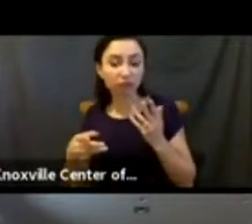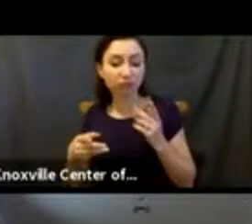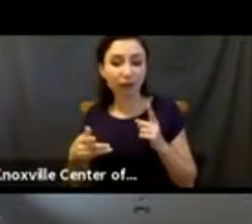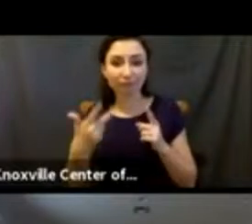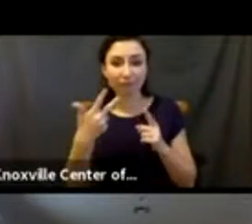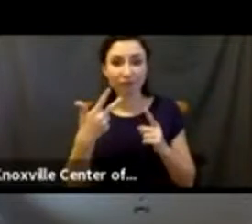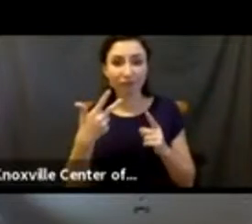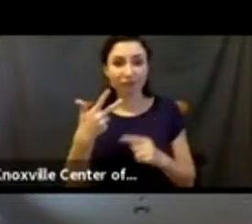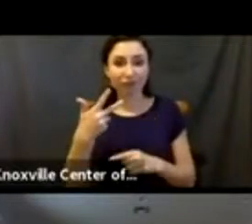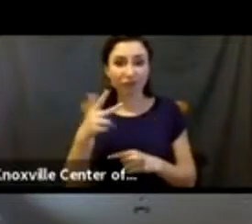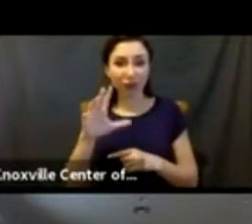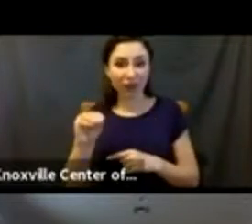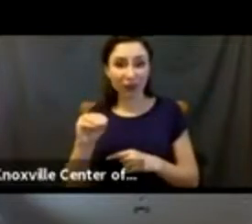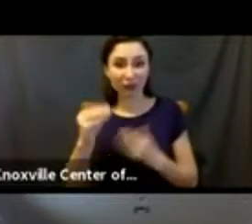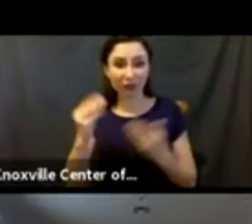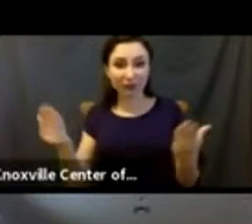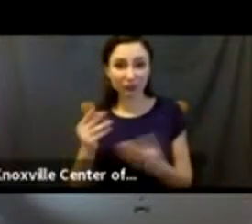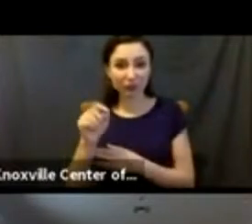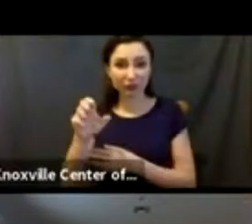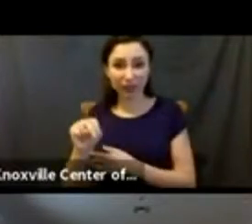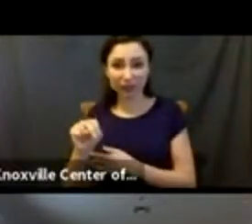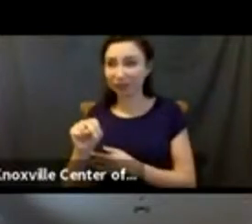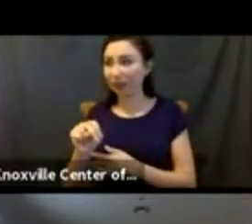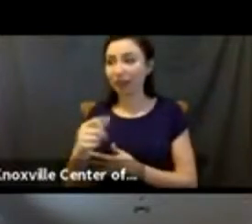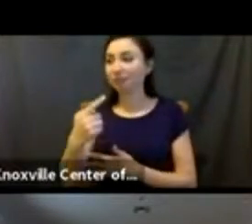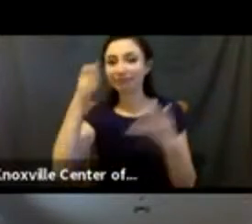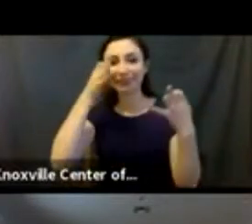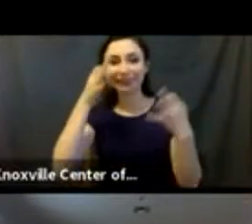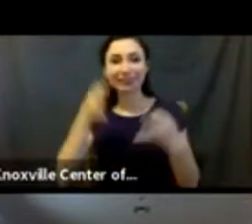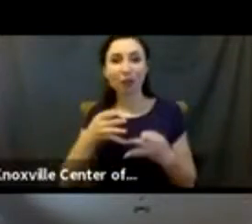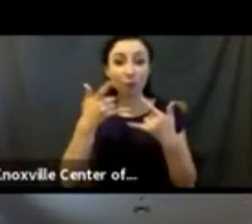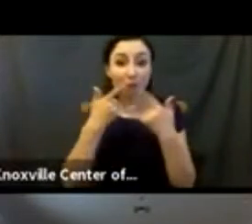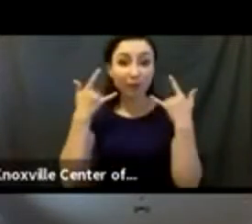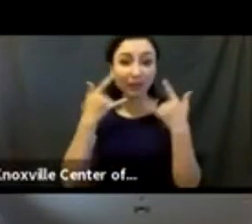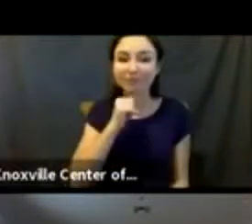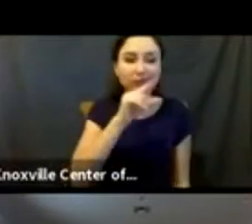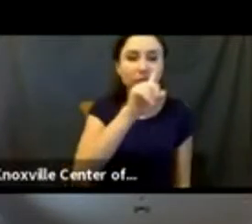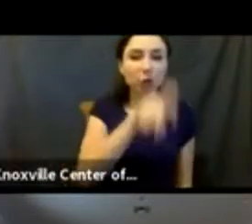in Tennessee have lifted mask mandates and put them back.